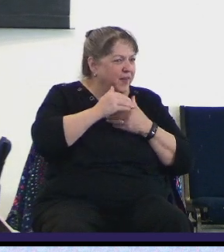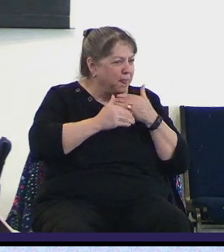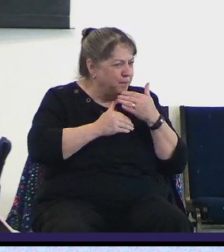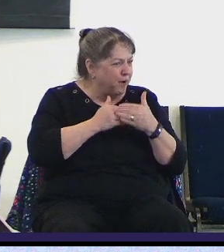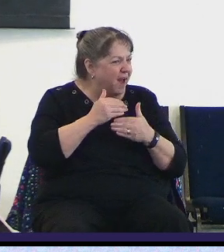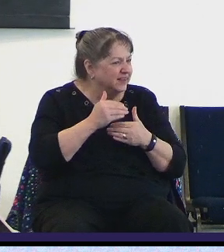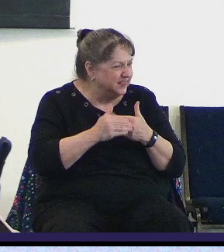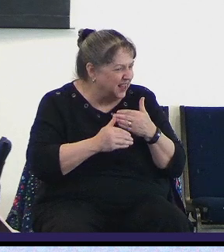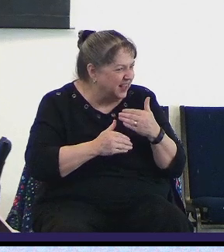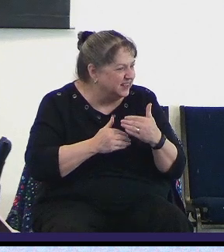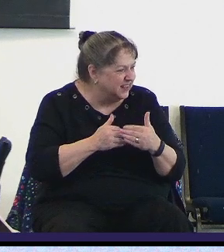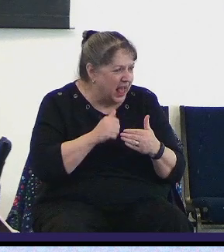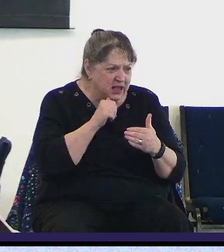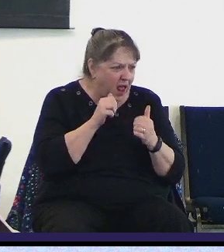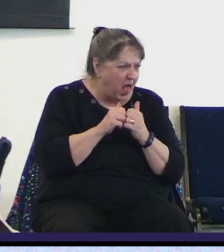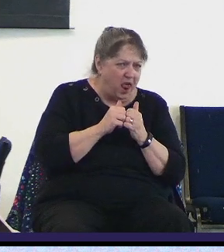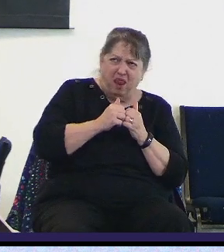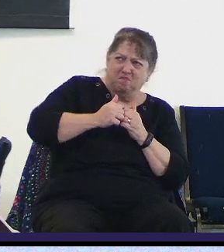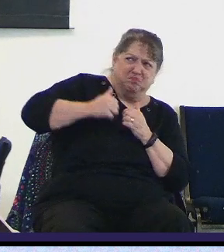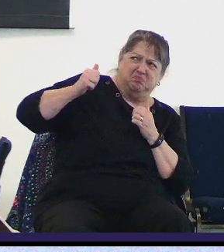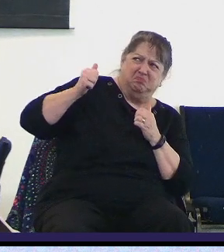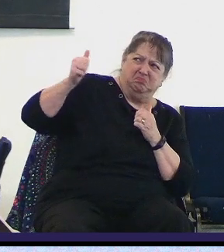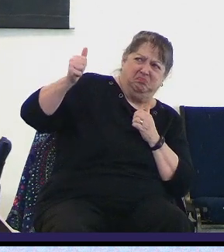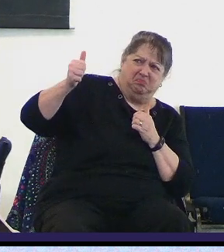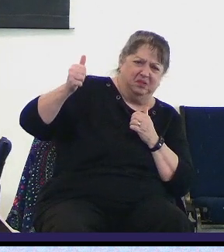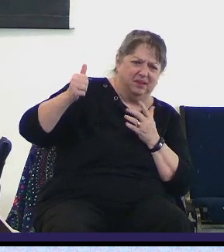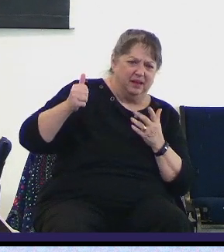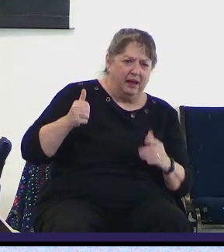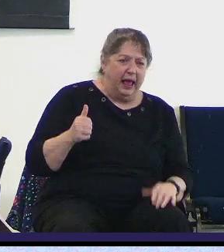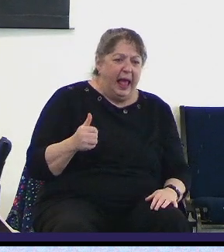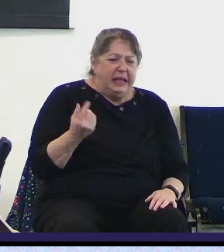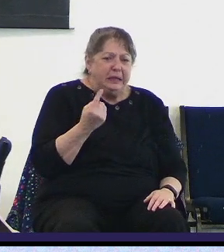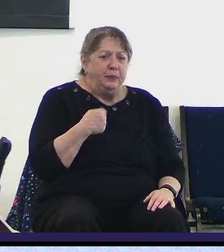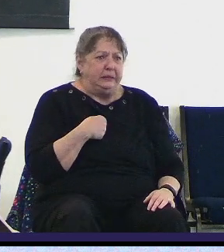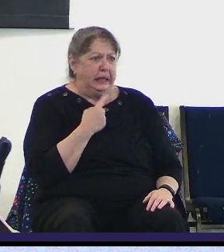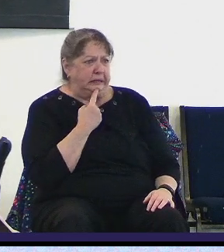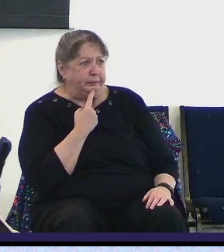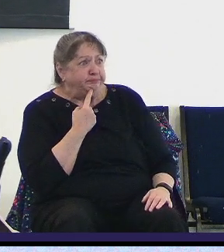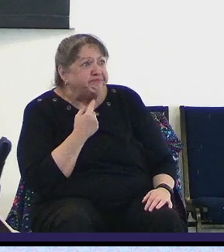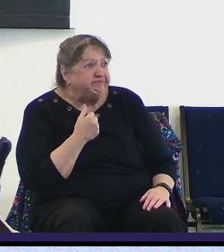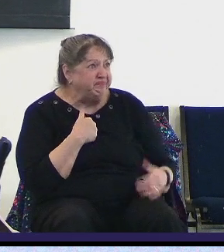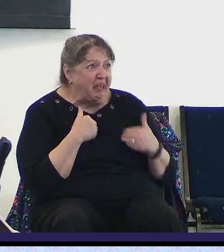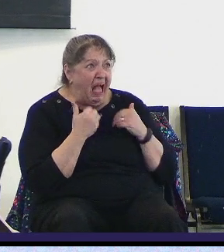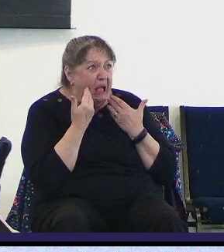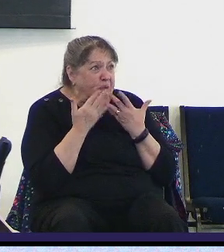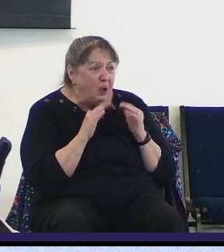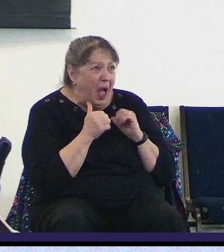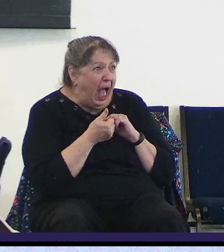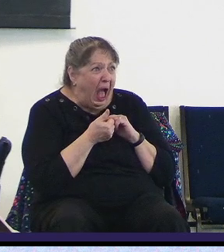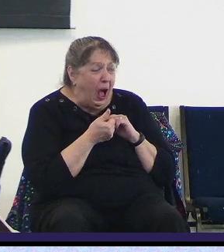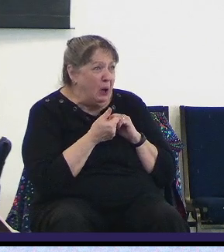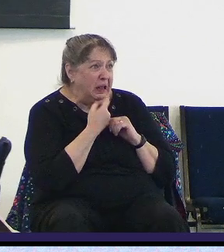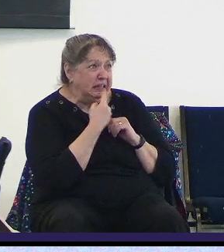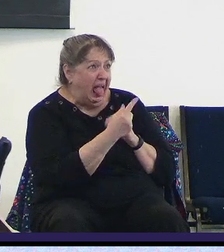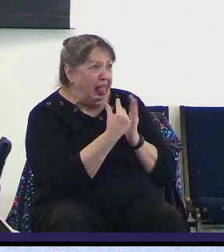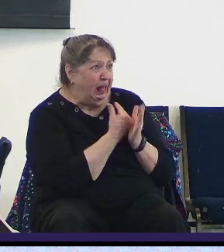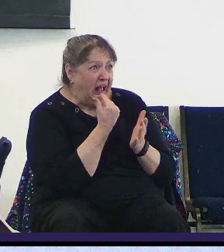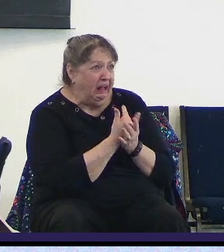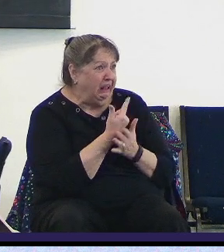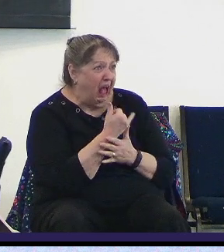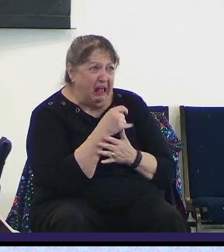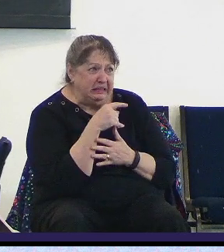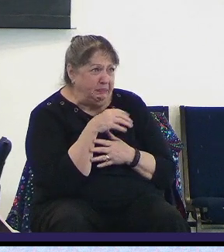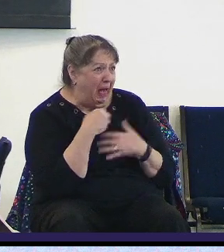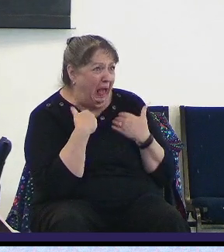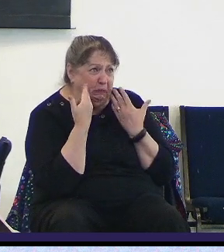know a bunch of us would say, I'm nervous when sharing the gospel. I don't know what to say or how to say it. And the more we say that, the